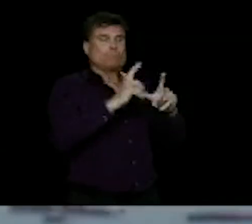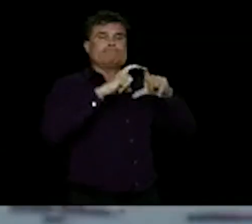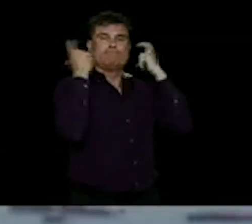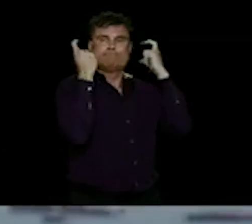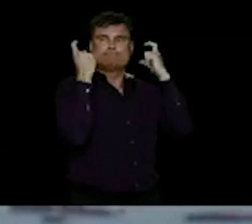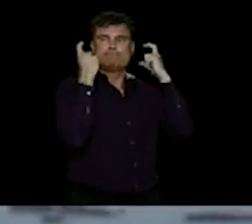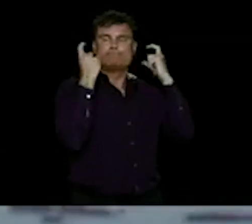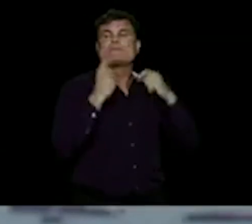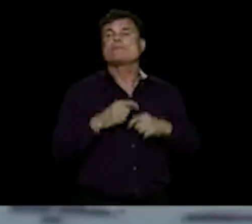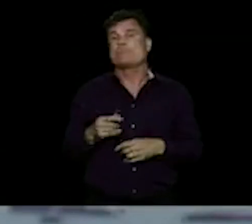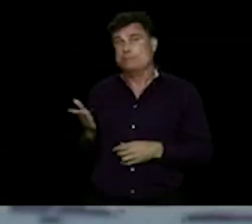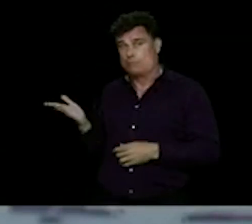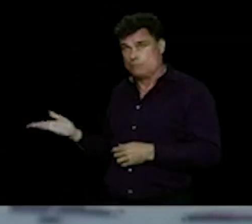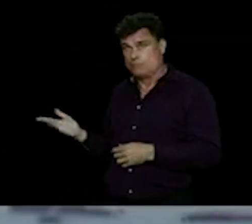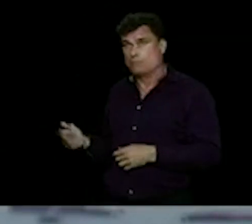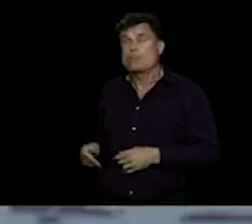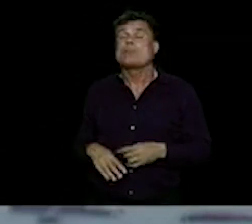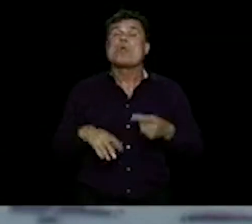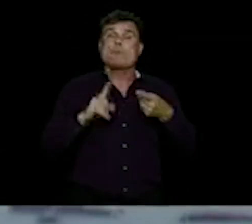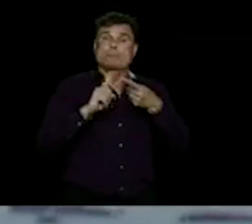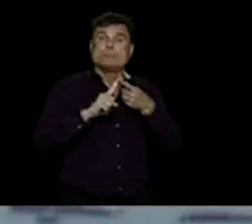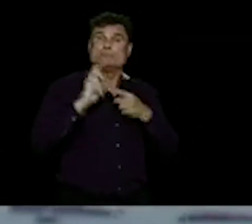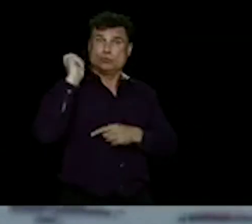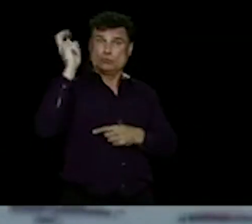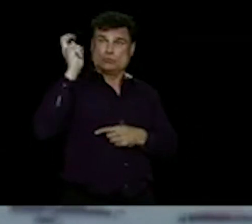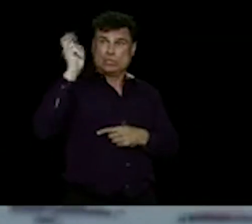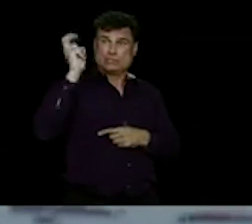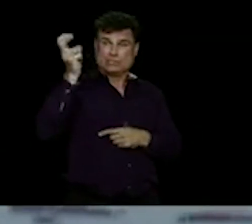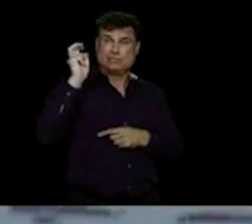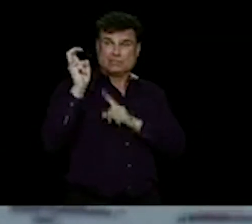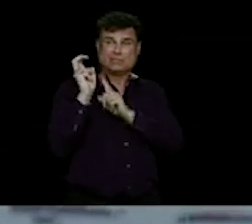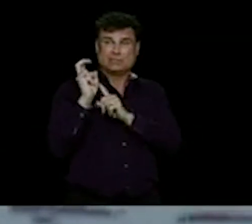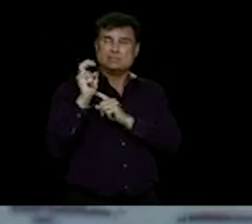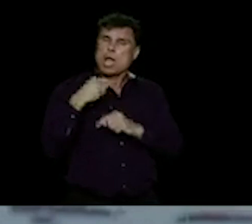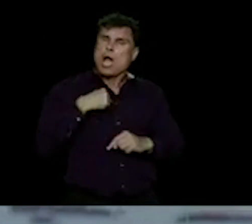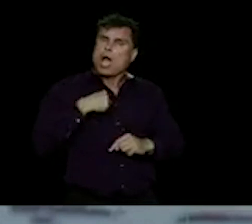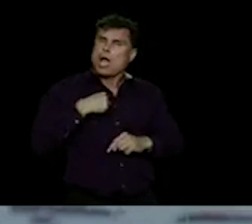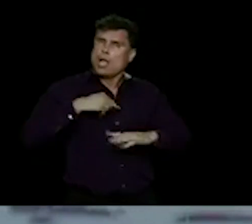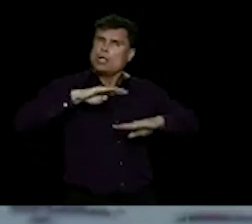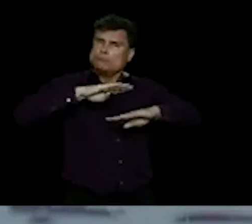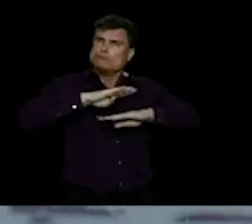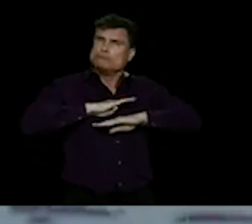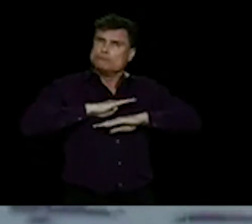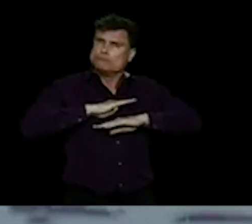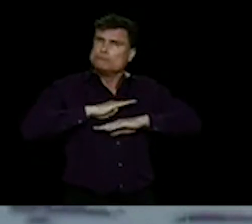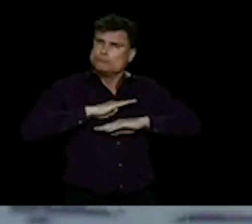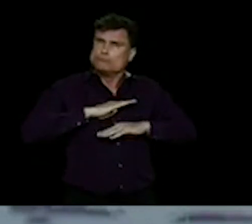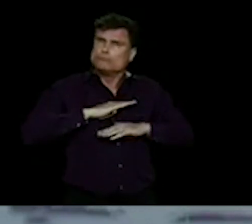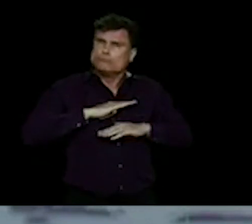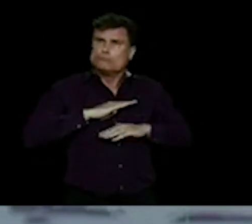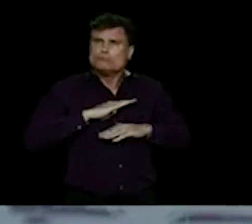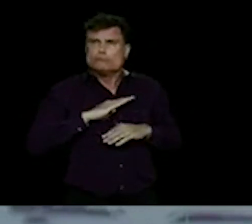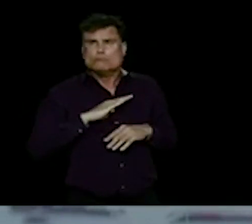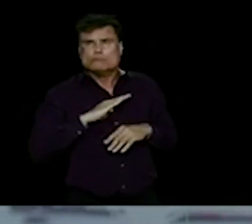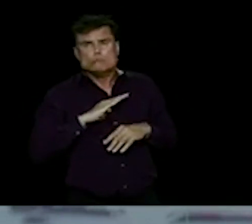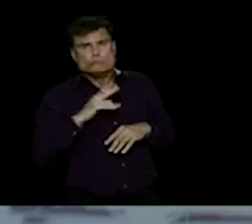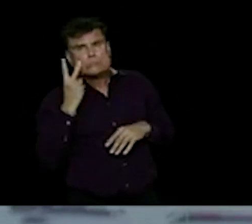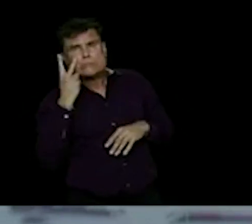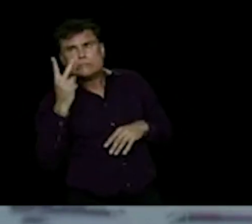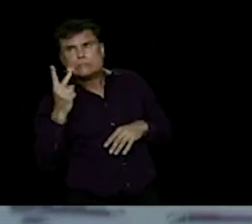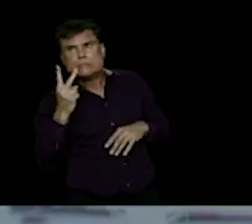Yeah, so I'm really pleased with TransLink and BC Transit. I think that's excellent. That is an environment where I have said all